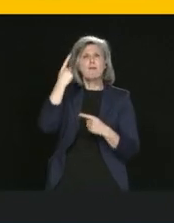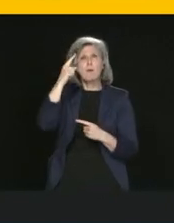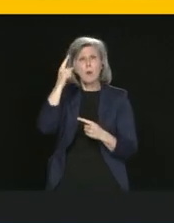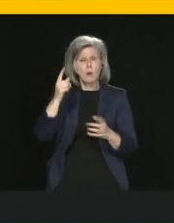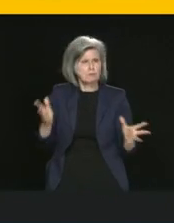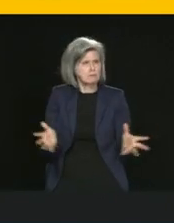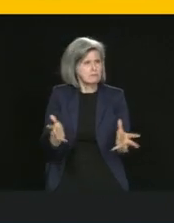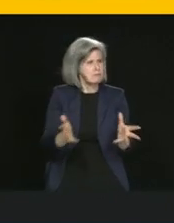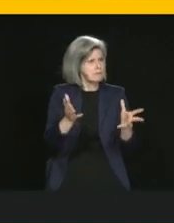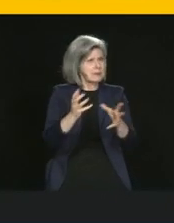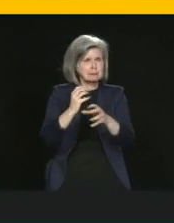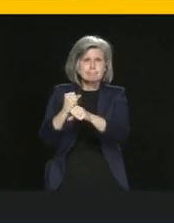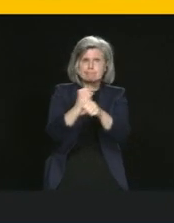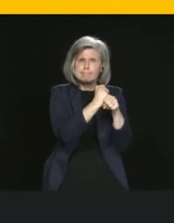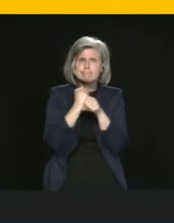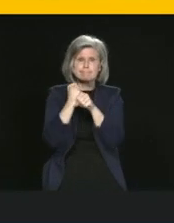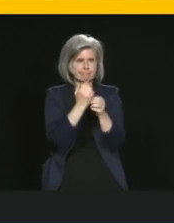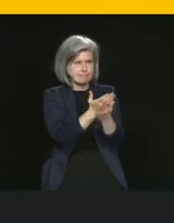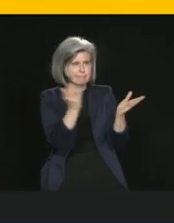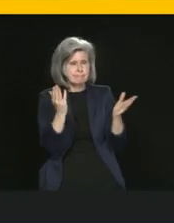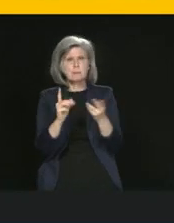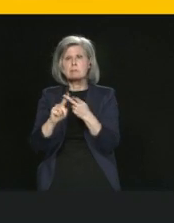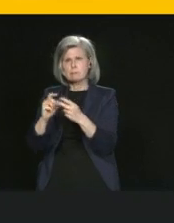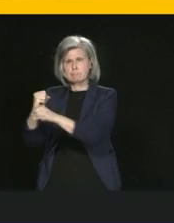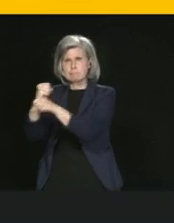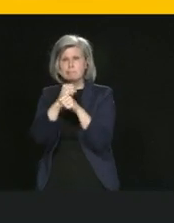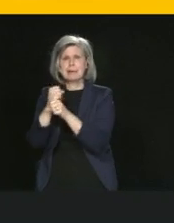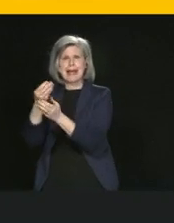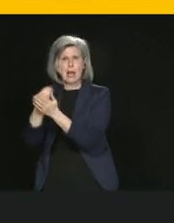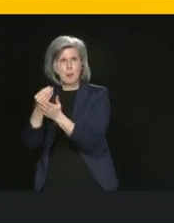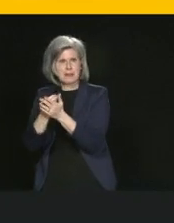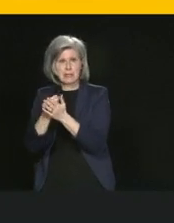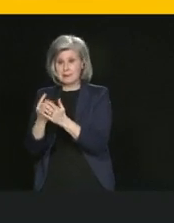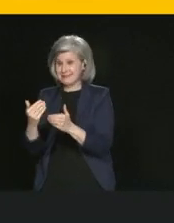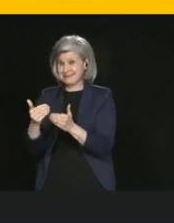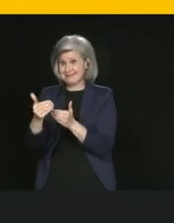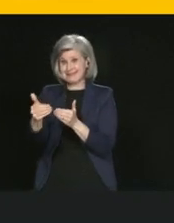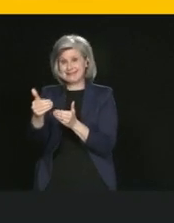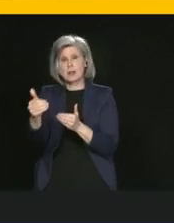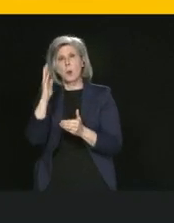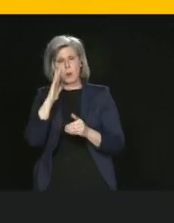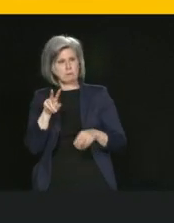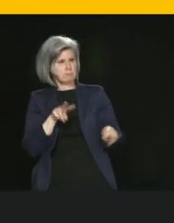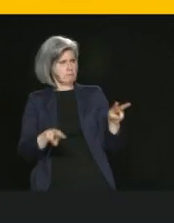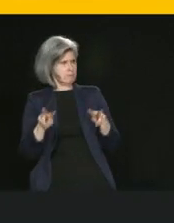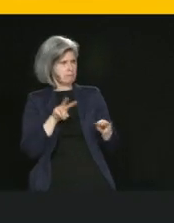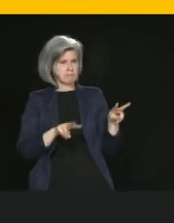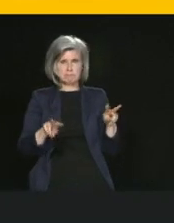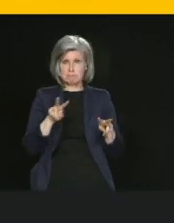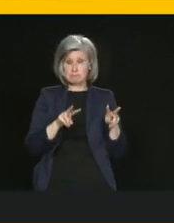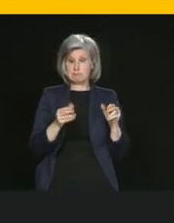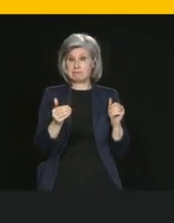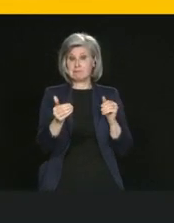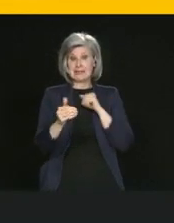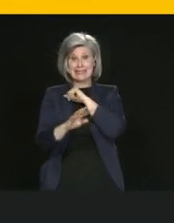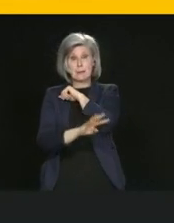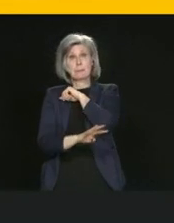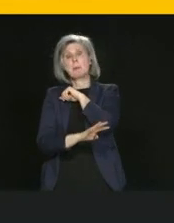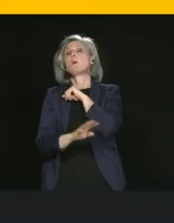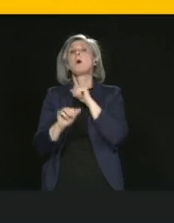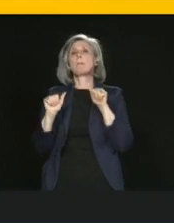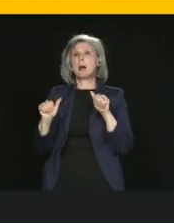the situation and ensure that come September, we are able to adapt our existing systems to support Canadian